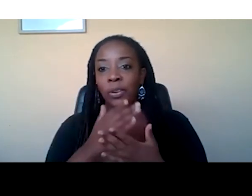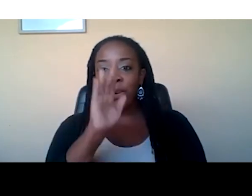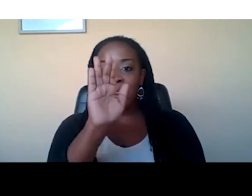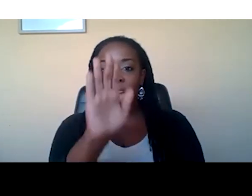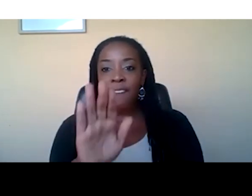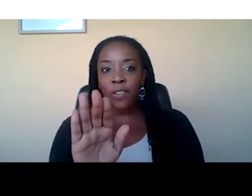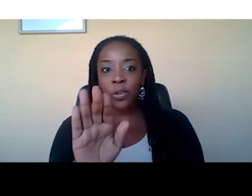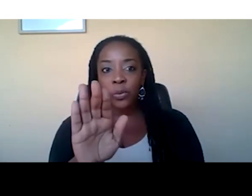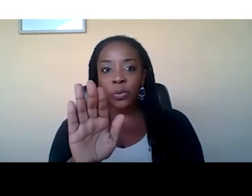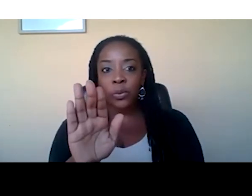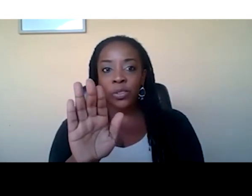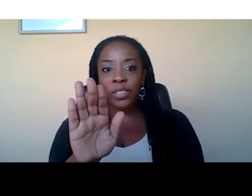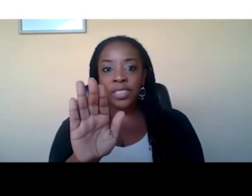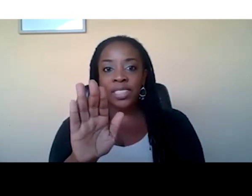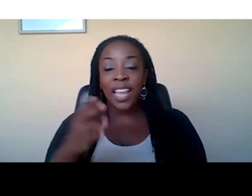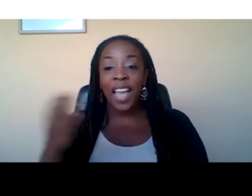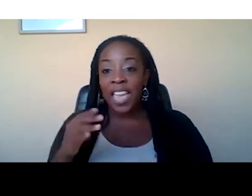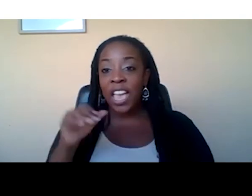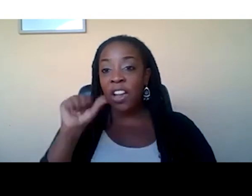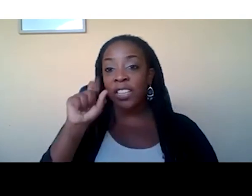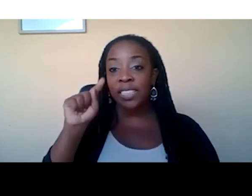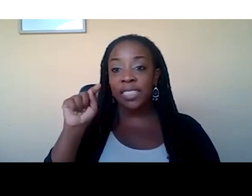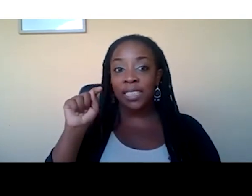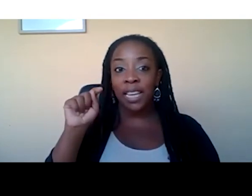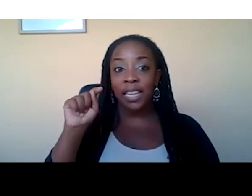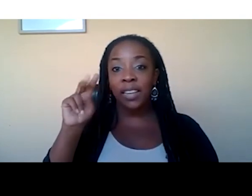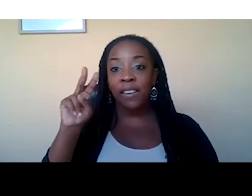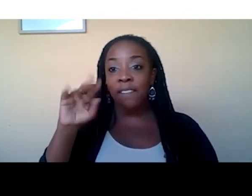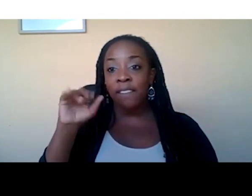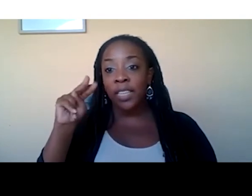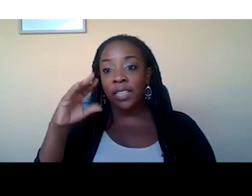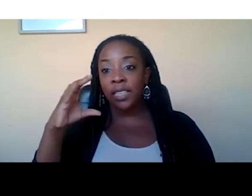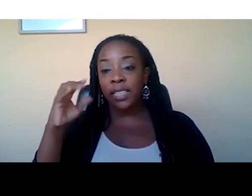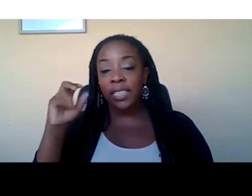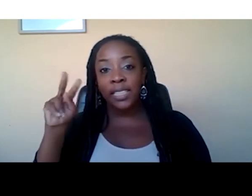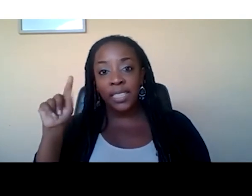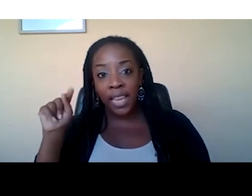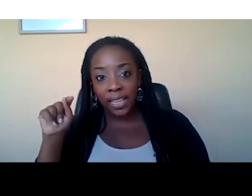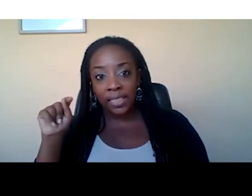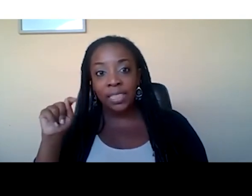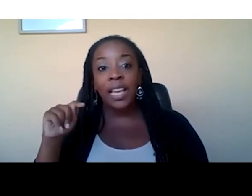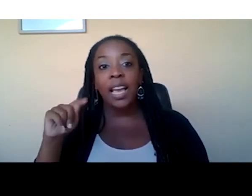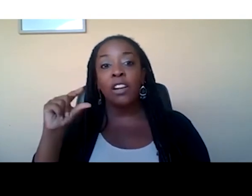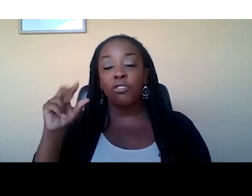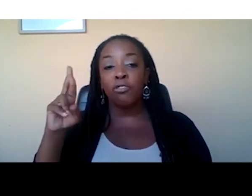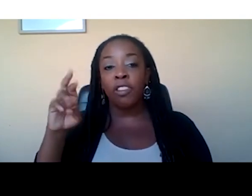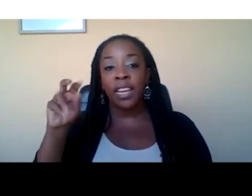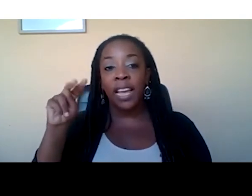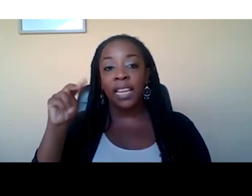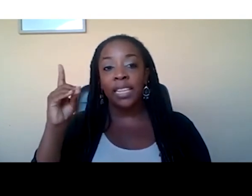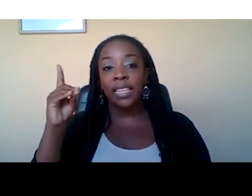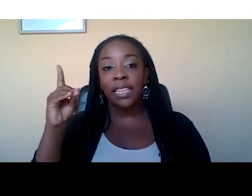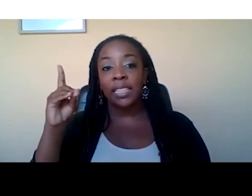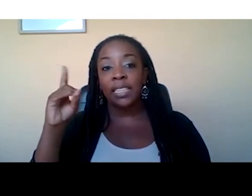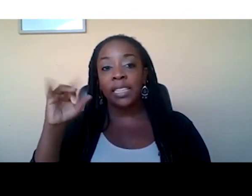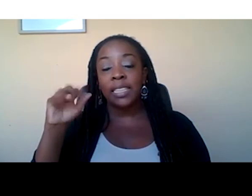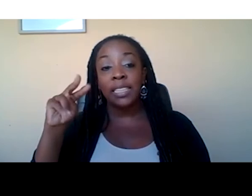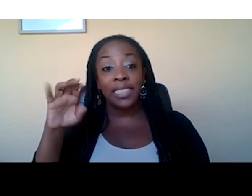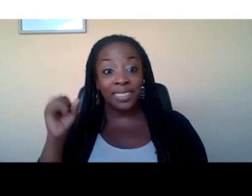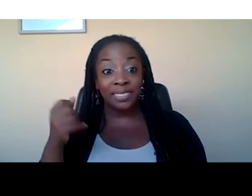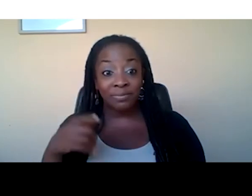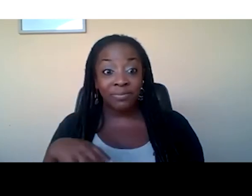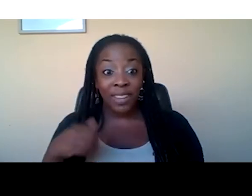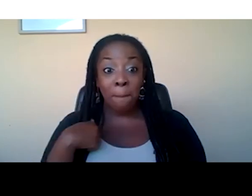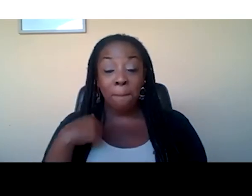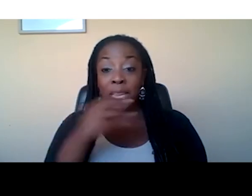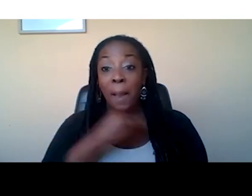good afternoon here in St. Vincent and the Grenadines. And as a member of the PSOG, I'm really excited and proud to see that my PSOG is doing